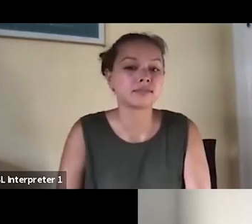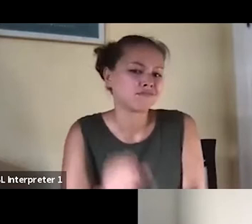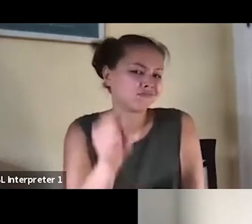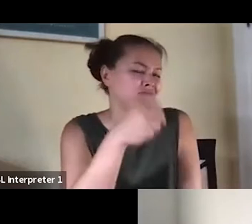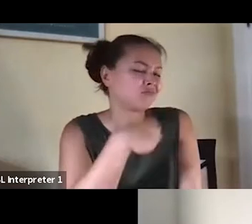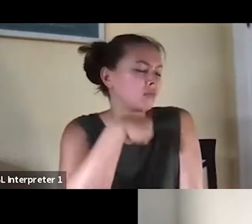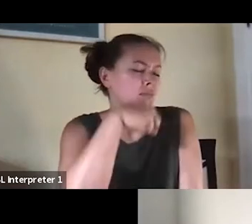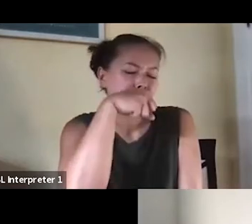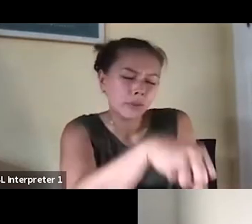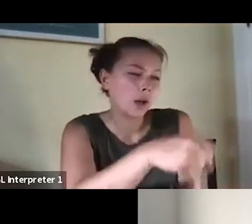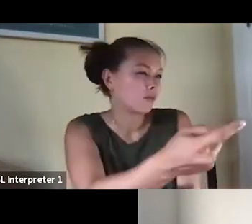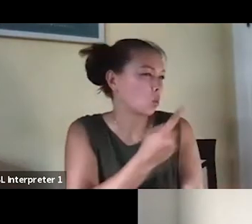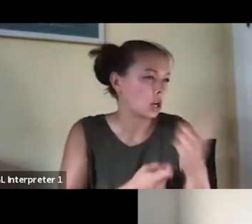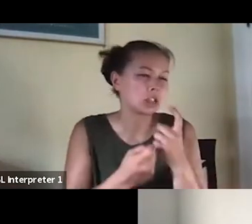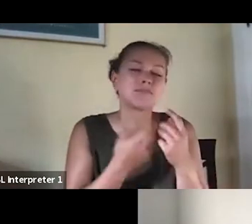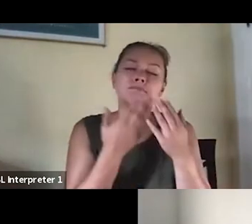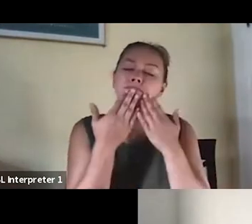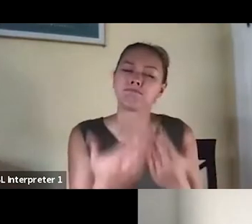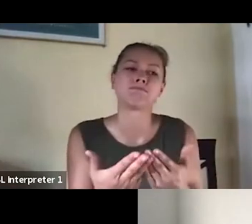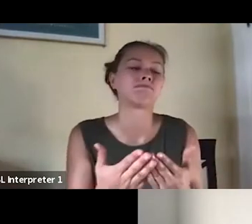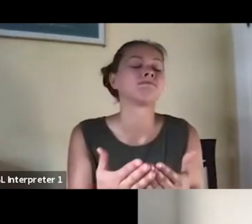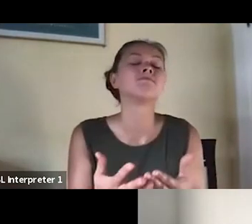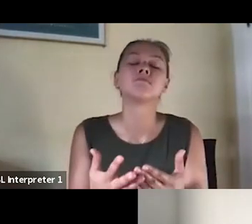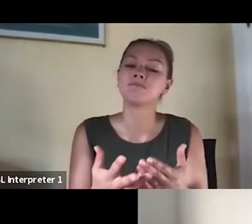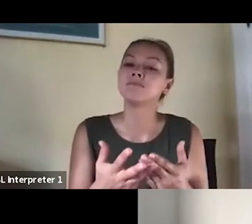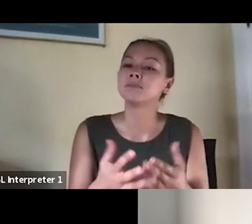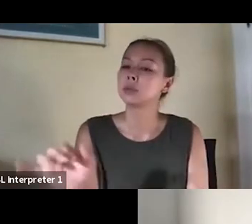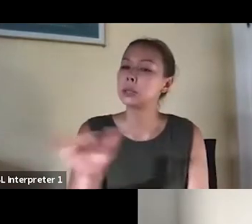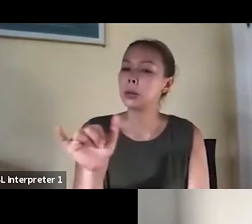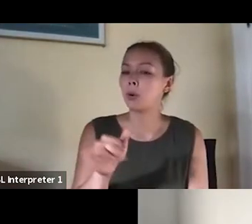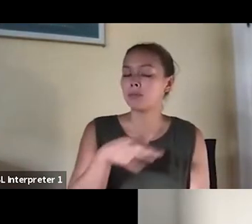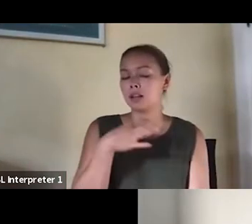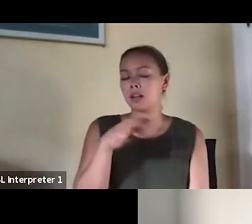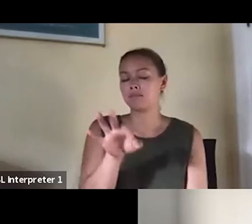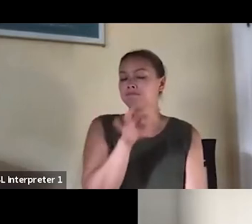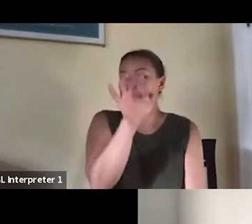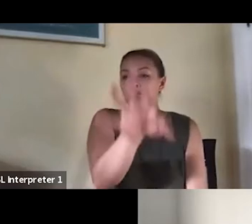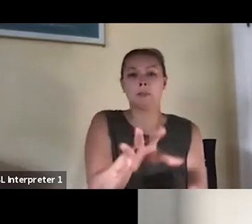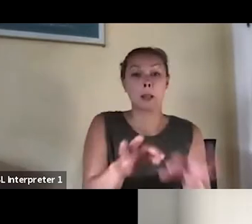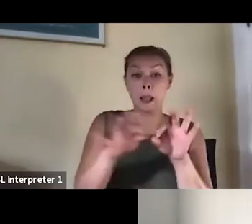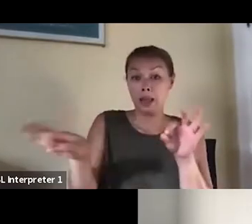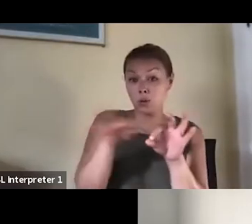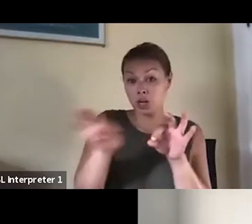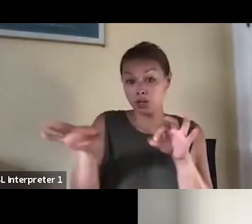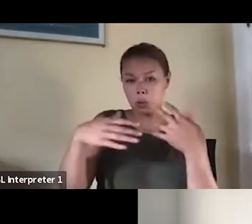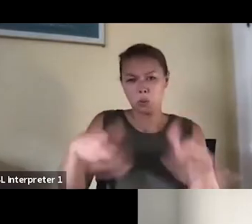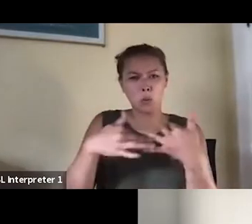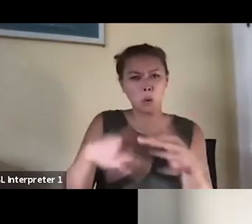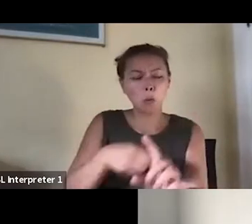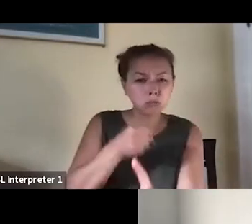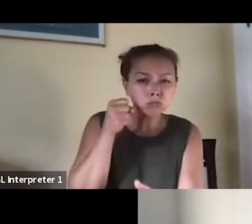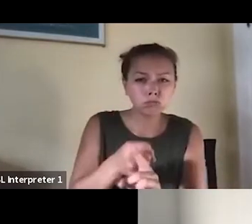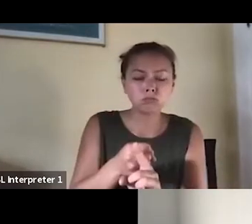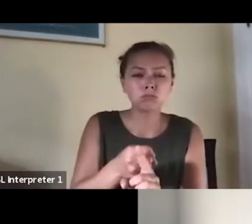First of all, I think language is personal. So I always want to start with putting that out there. You know, everybody has a different relationship to